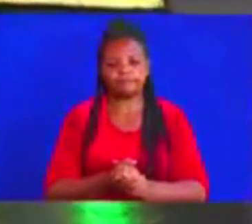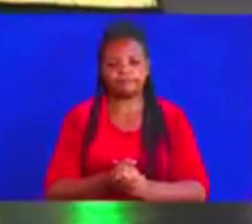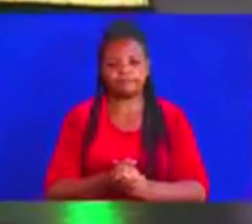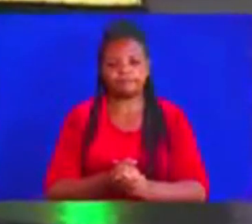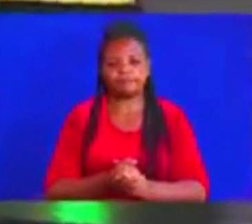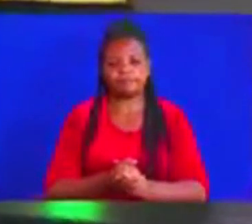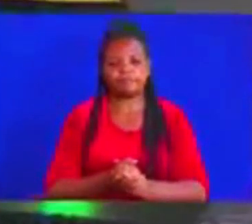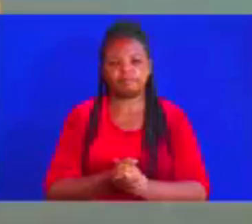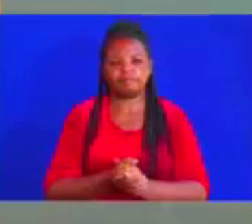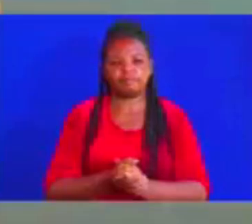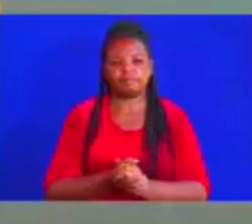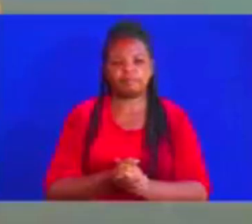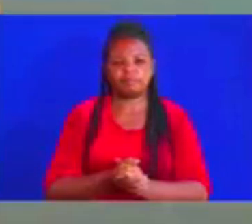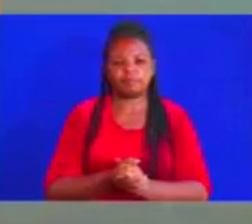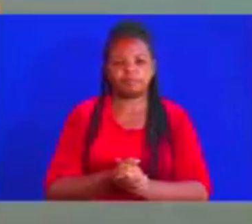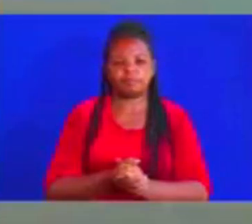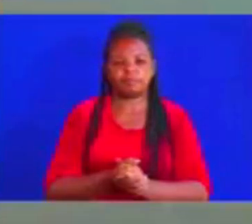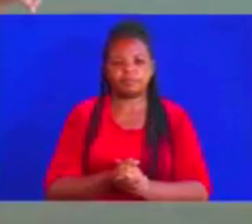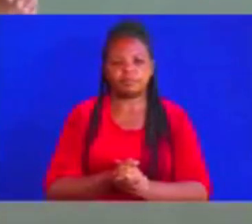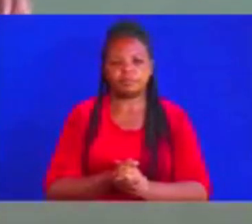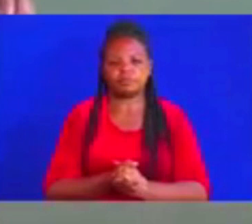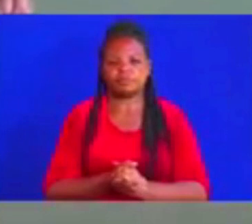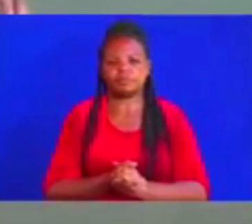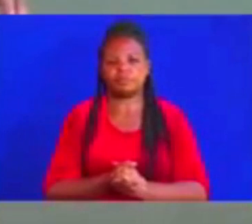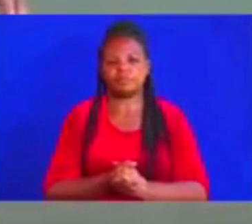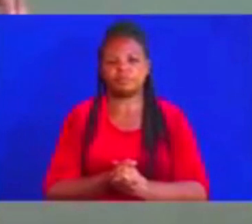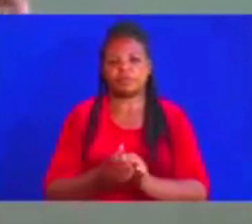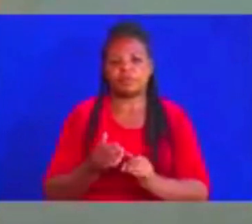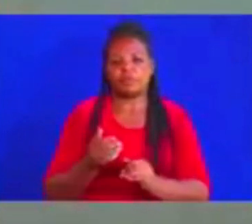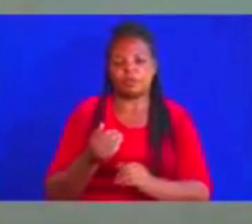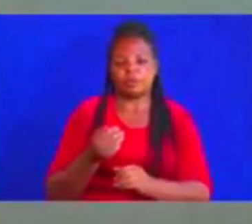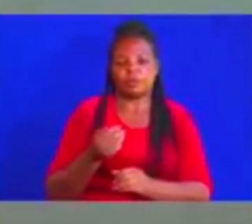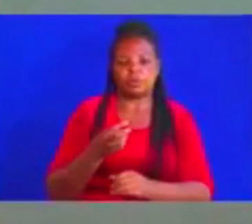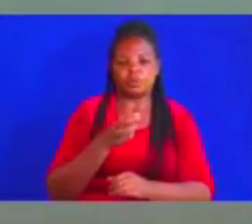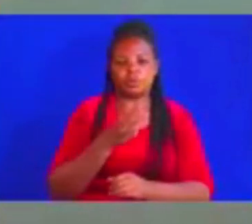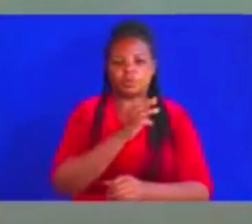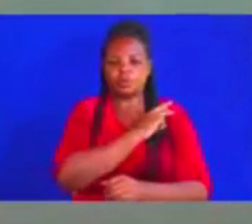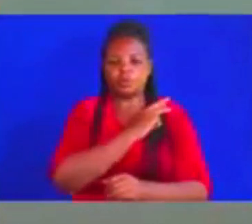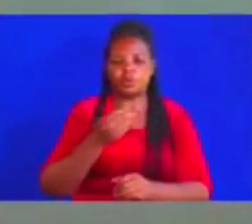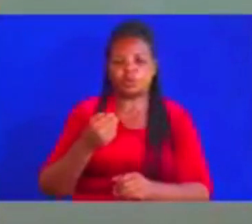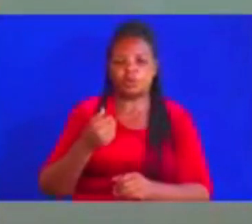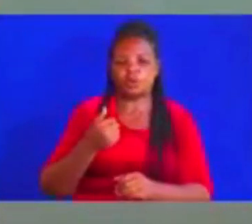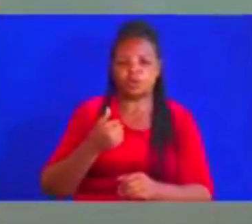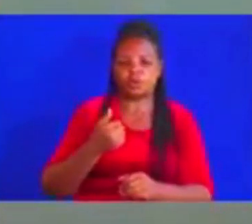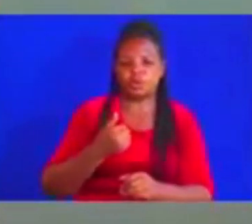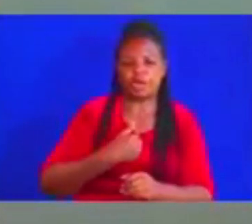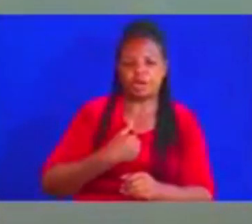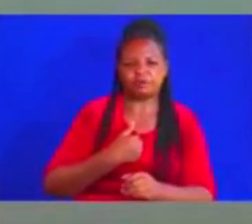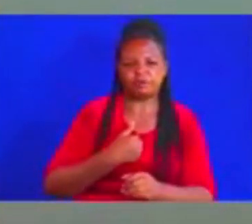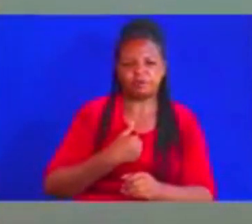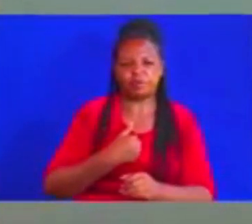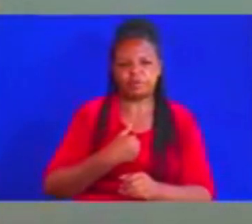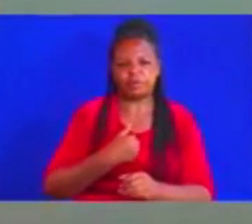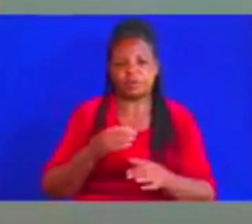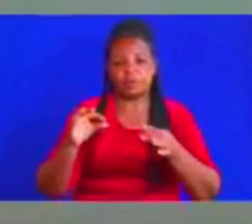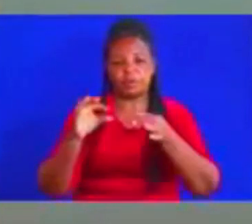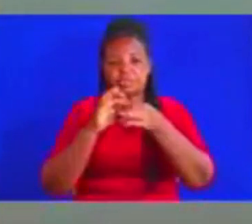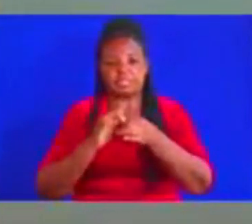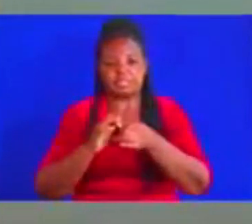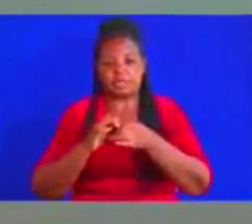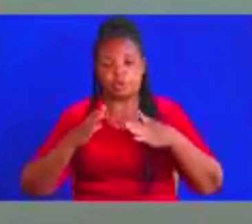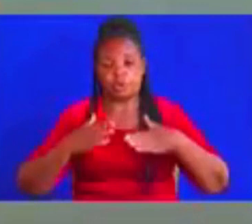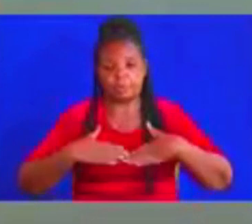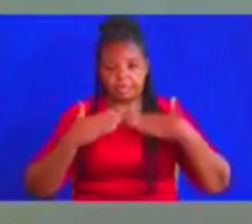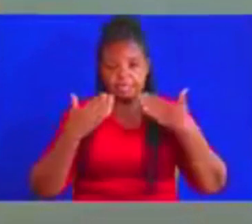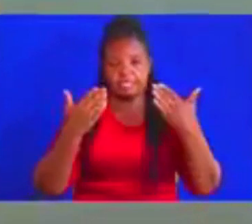We had a brief talk with Reverend at the Rotunda, and I was just really appreciating him